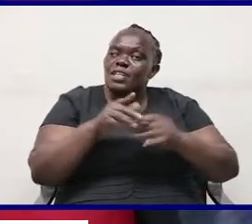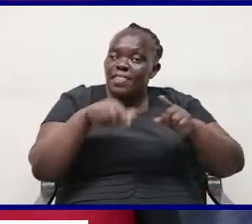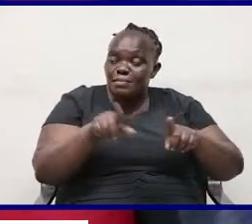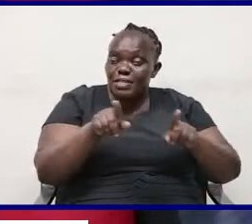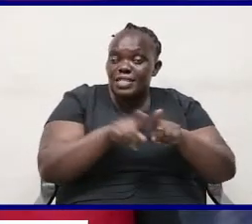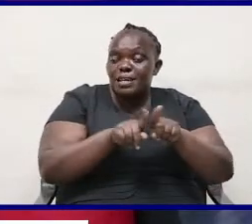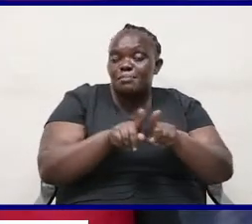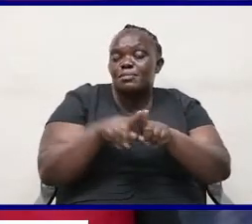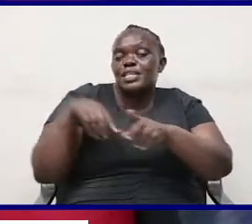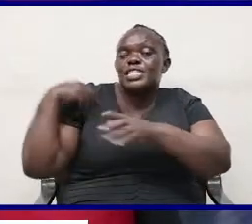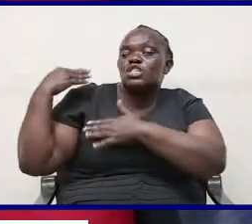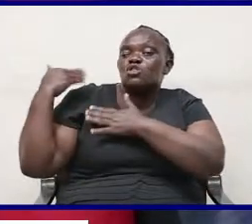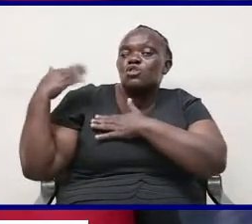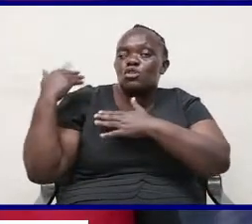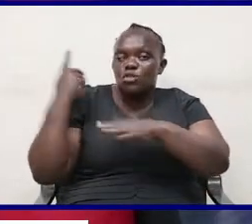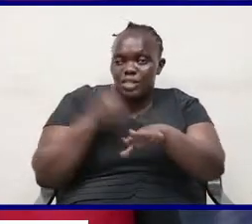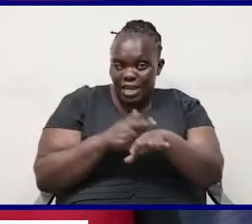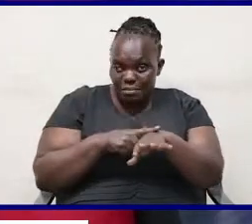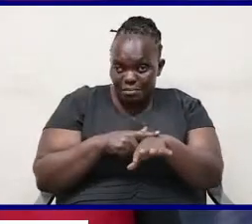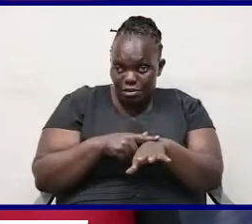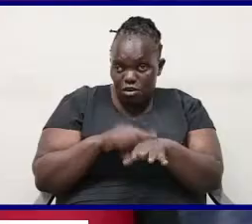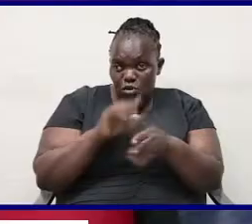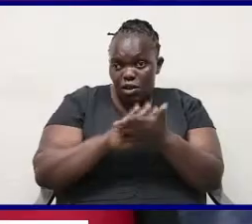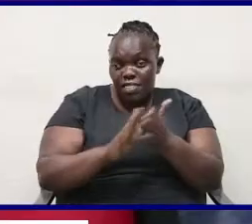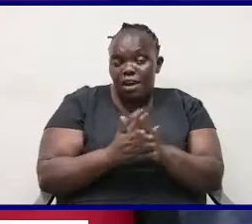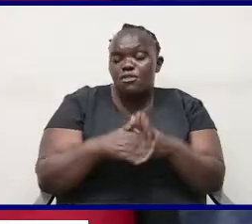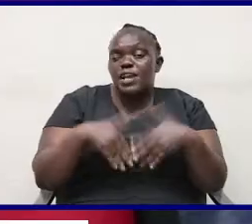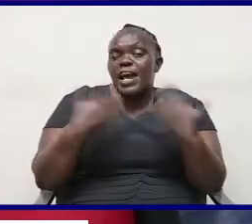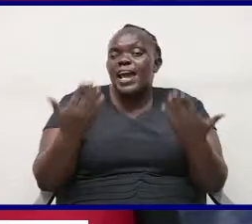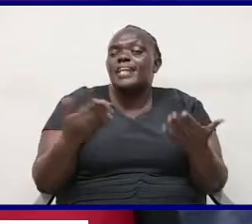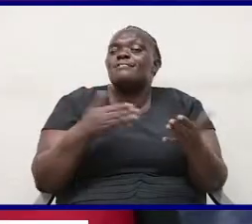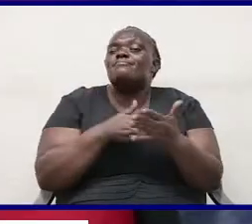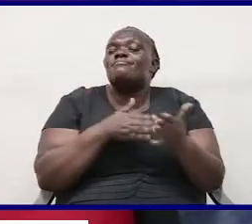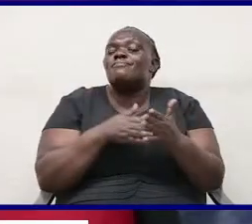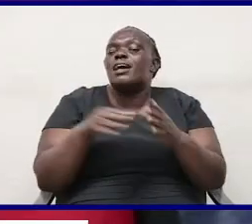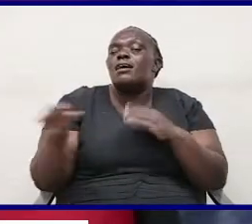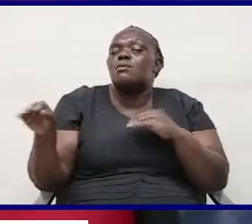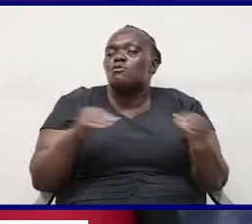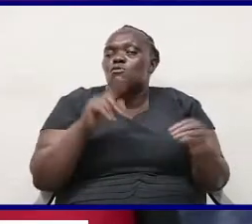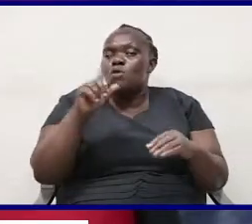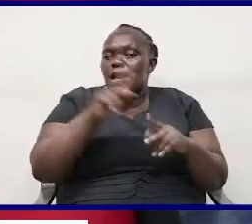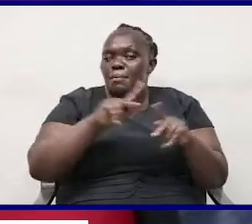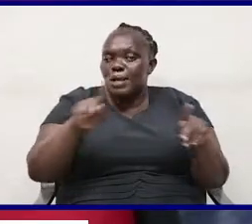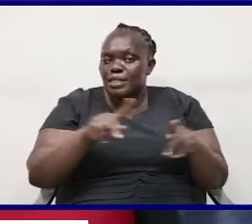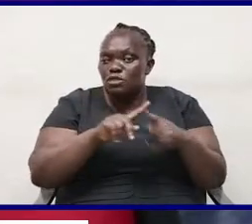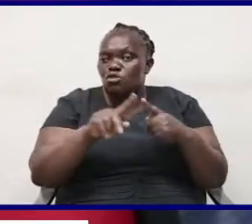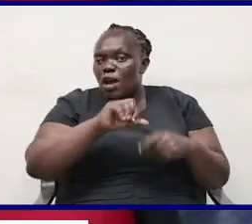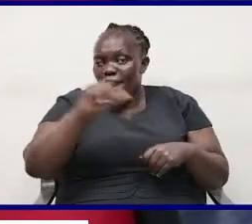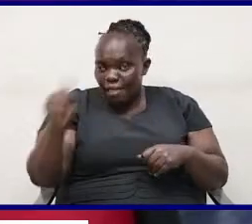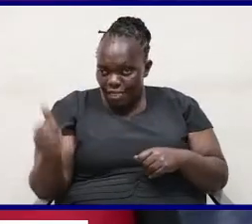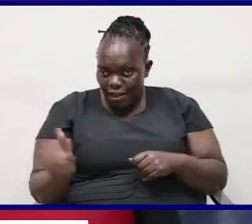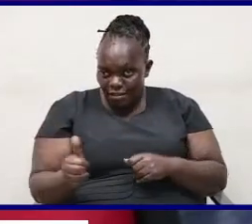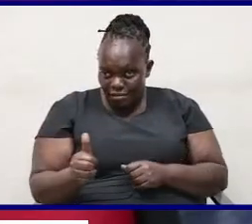themselves, even historical times, without any restrictions. They would move from one place to